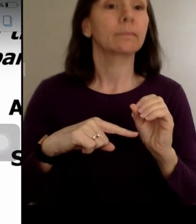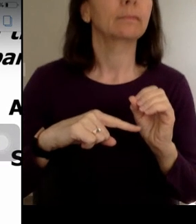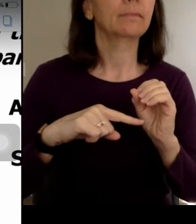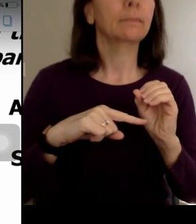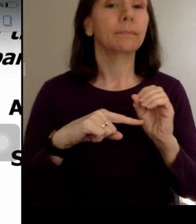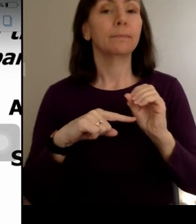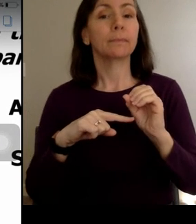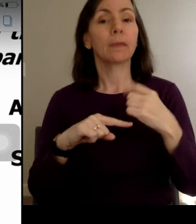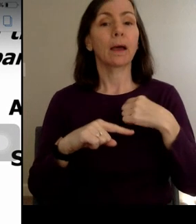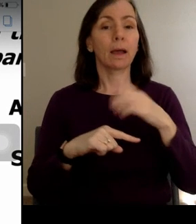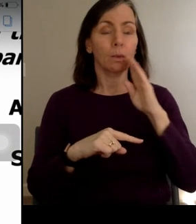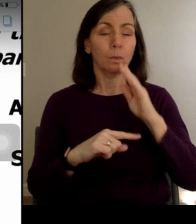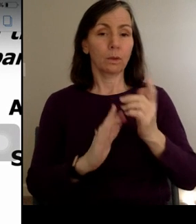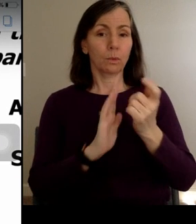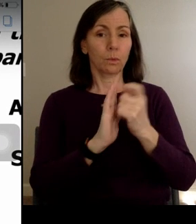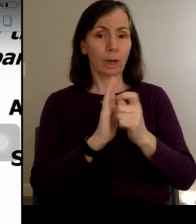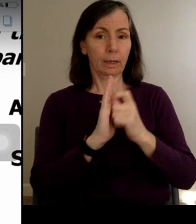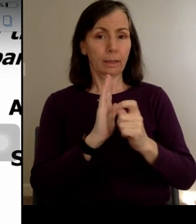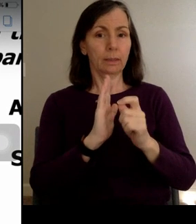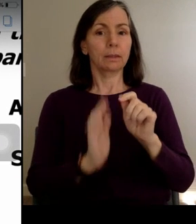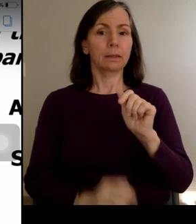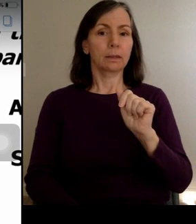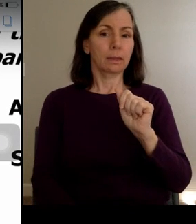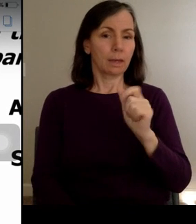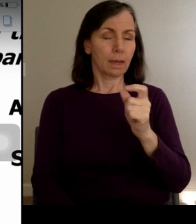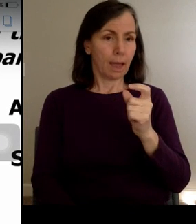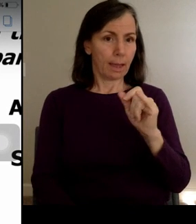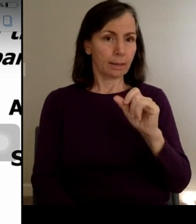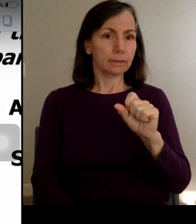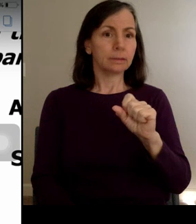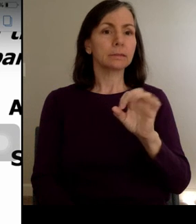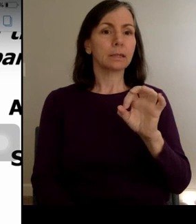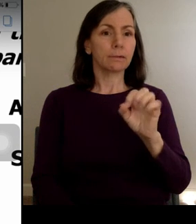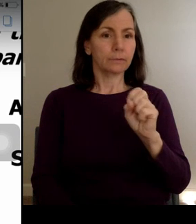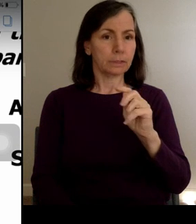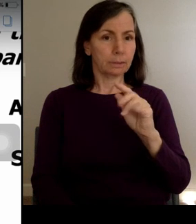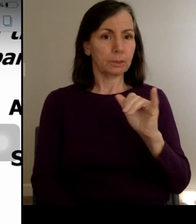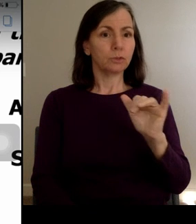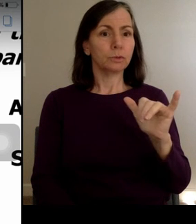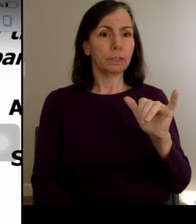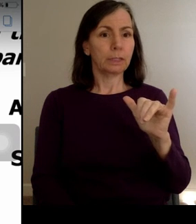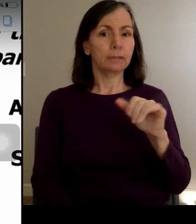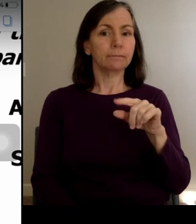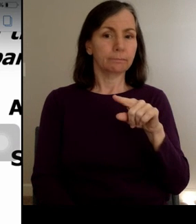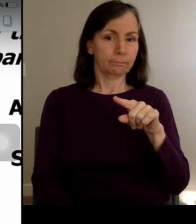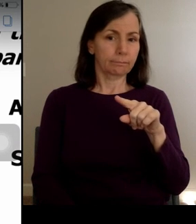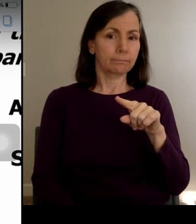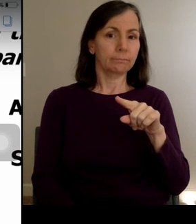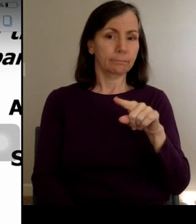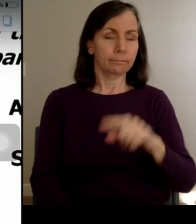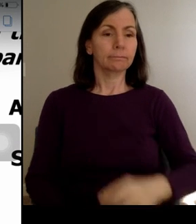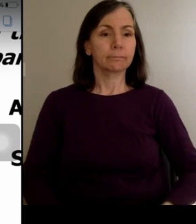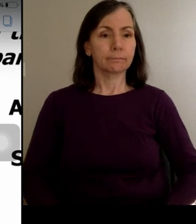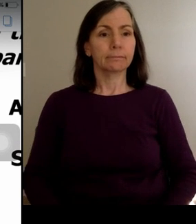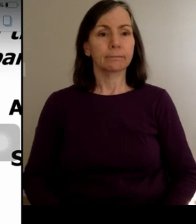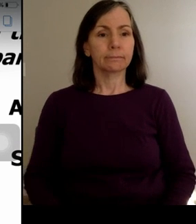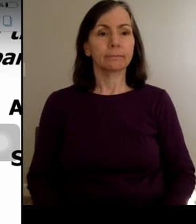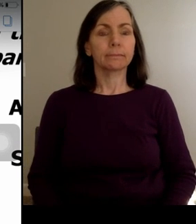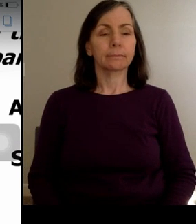I'm going to write our axis of symmetry